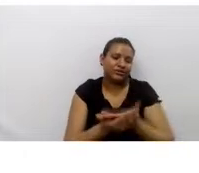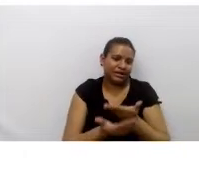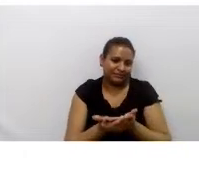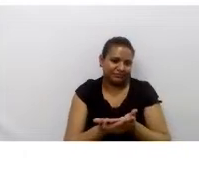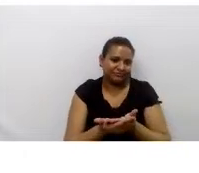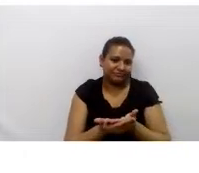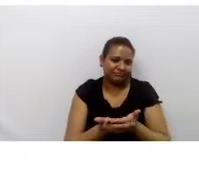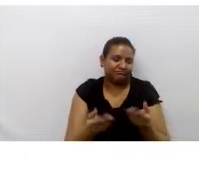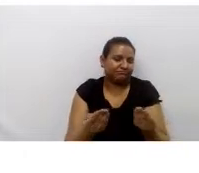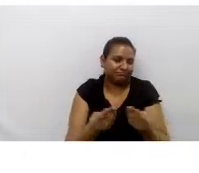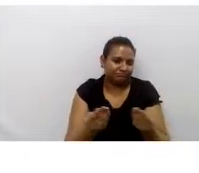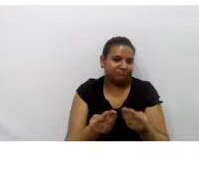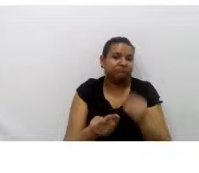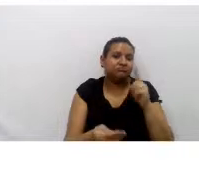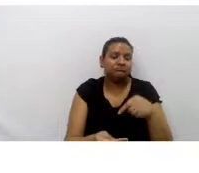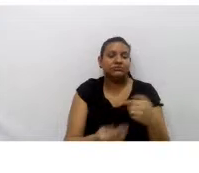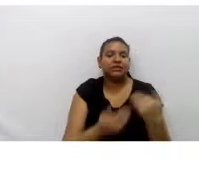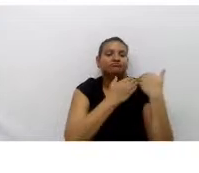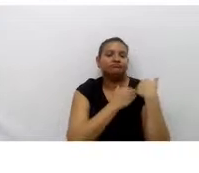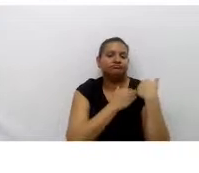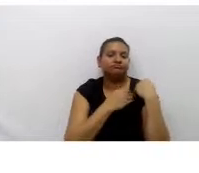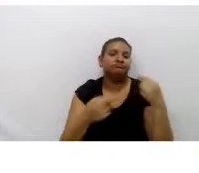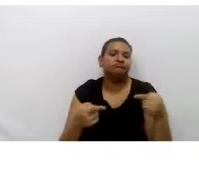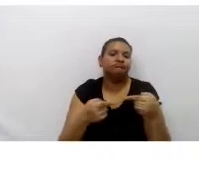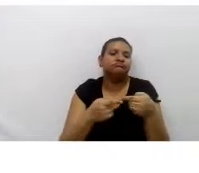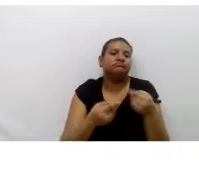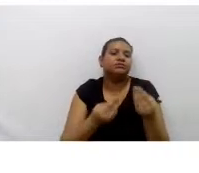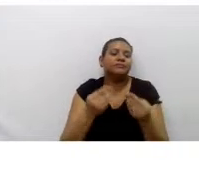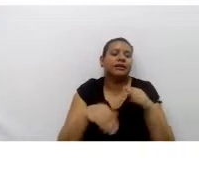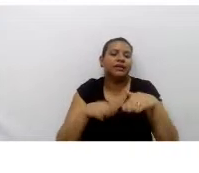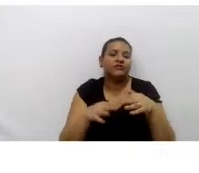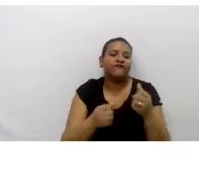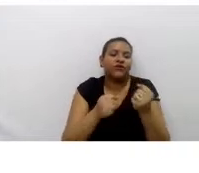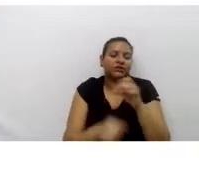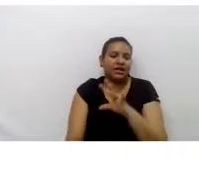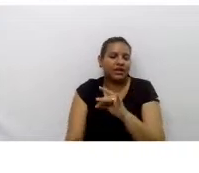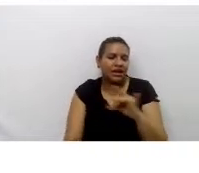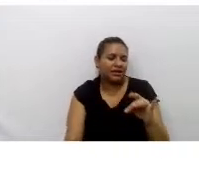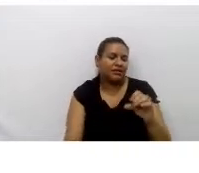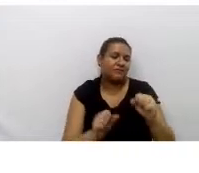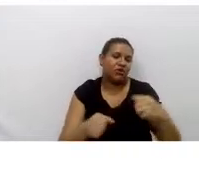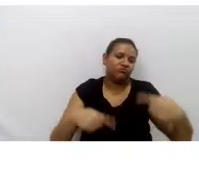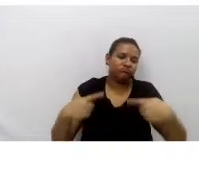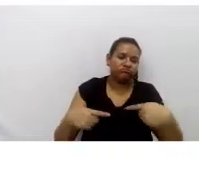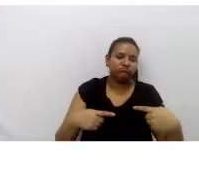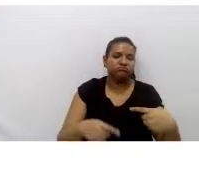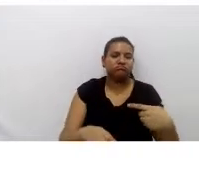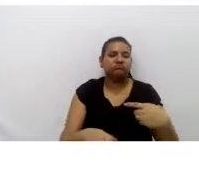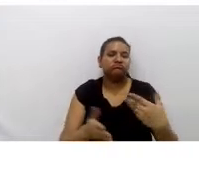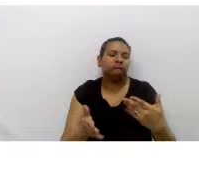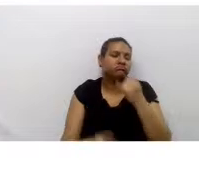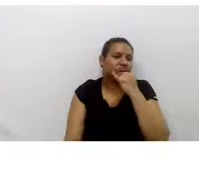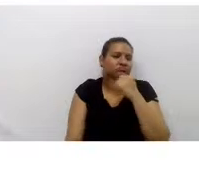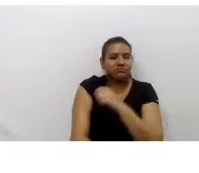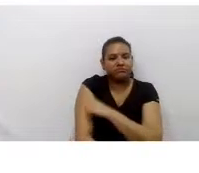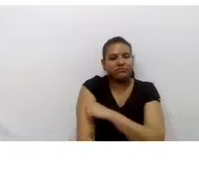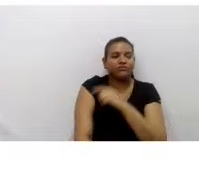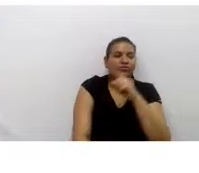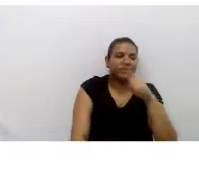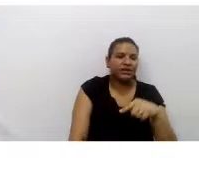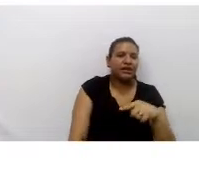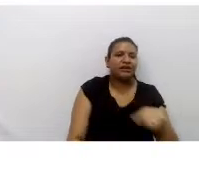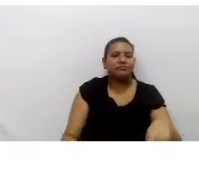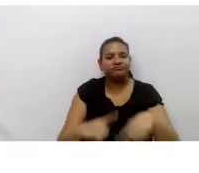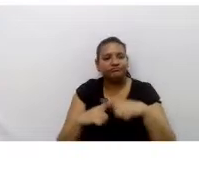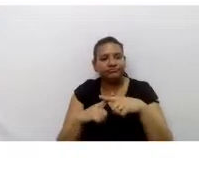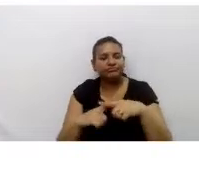have a discussion where one of the learners is a note taker, or a debate where one of the learners moderates